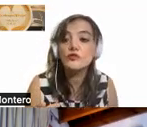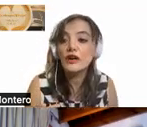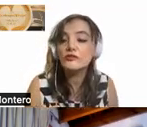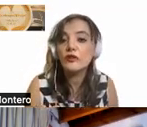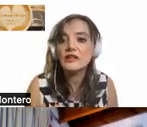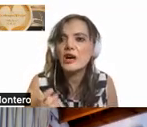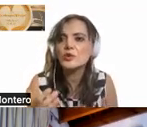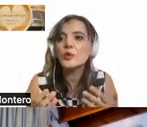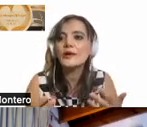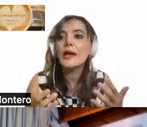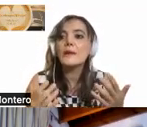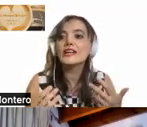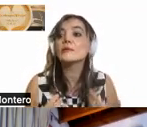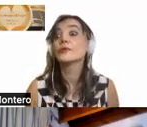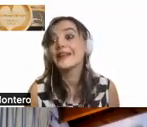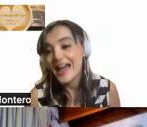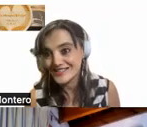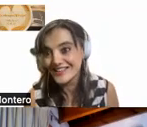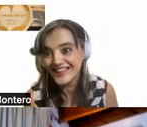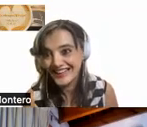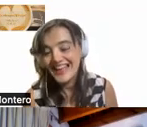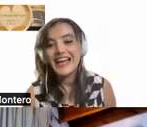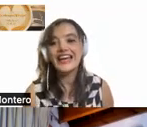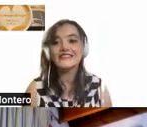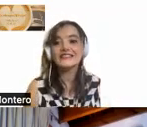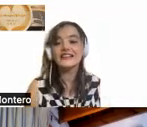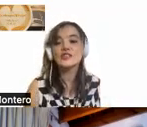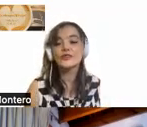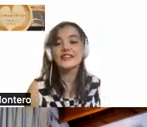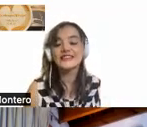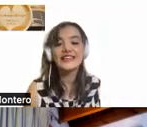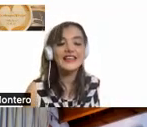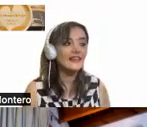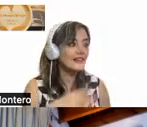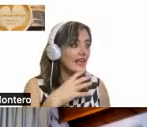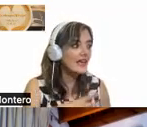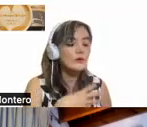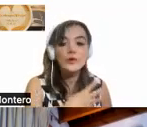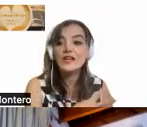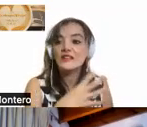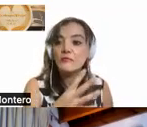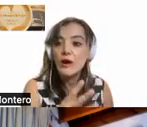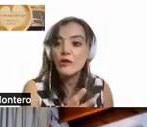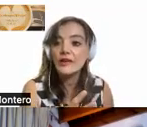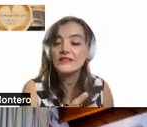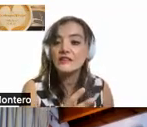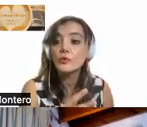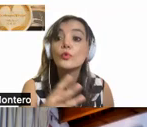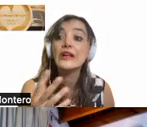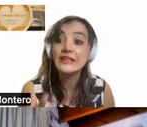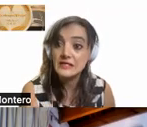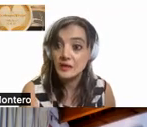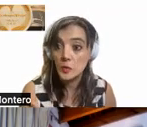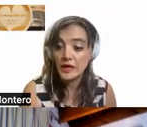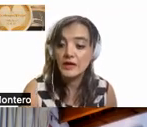us into fight or flight? How do we make them relax and so that they can read the environment in a